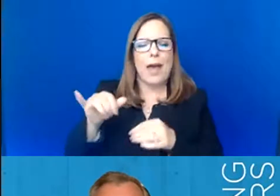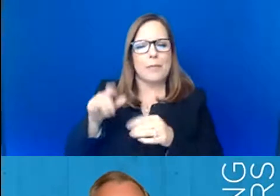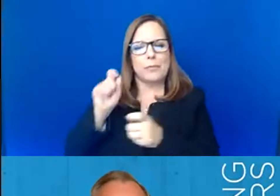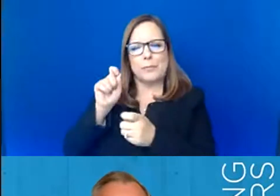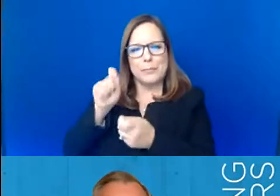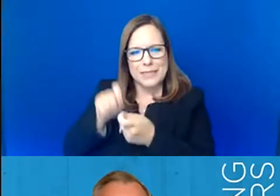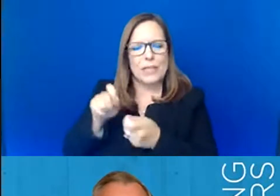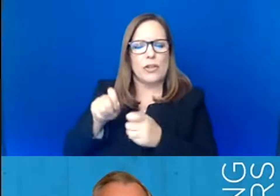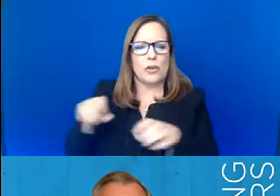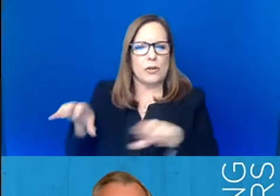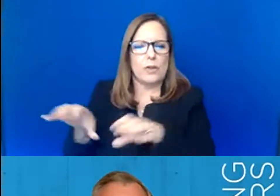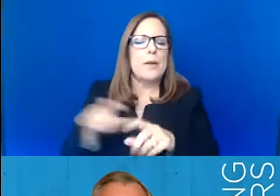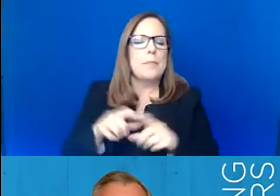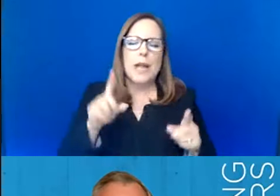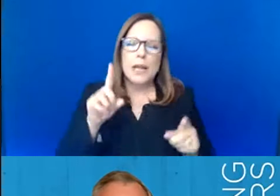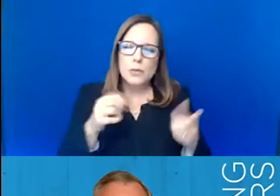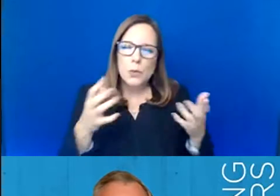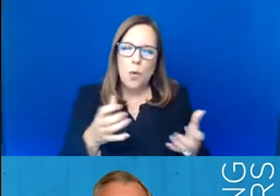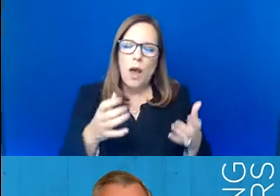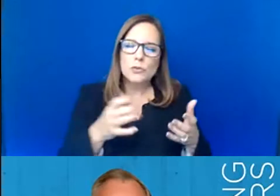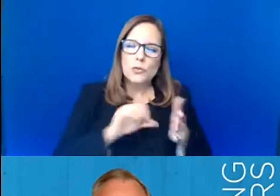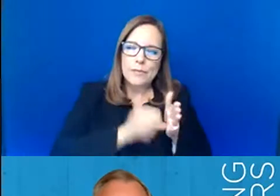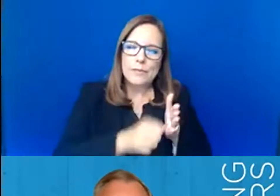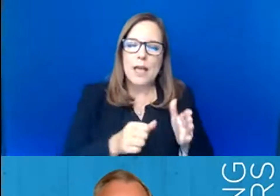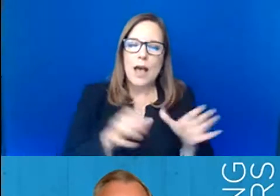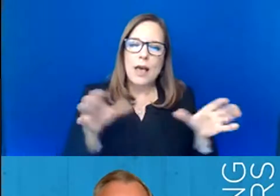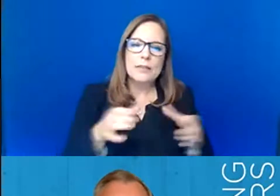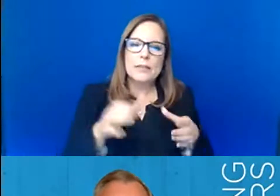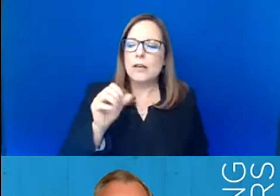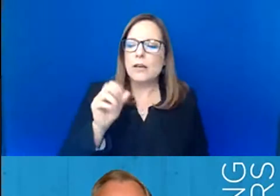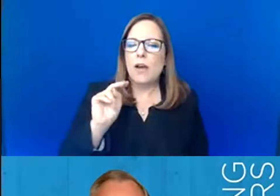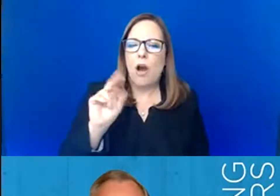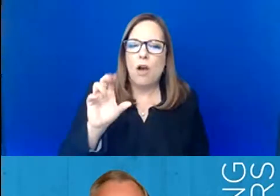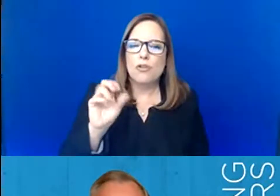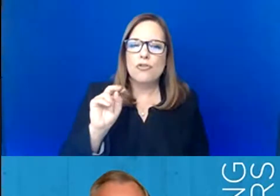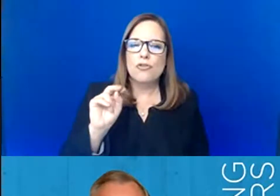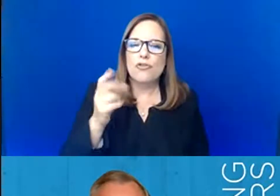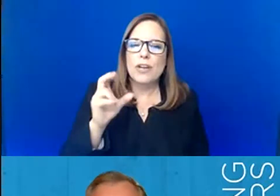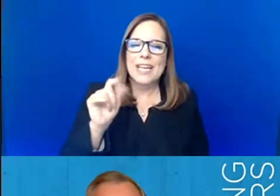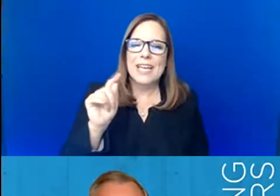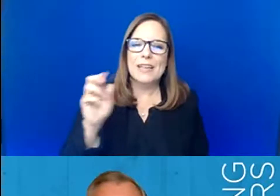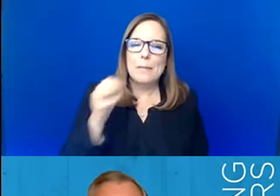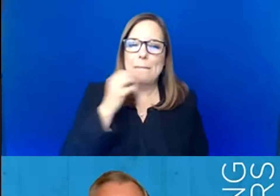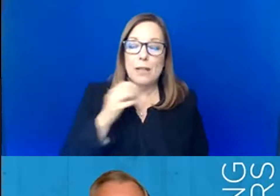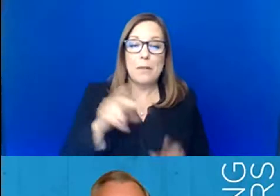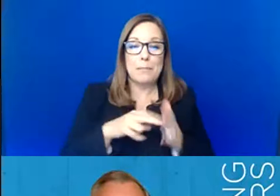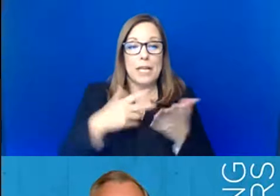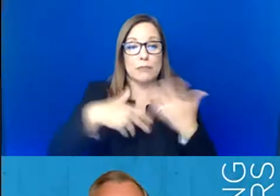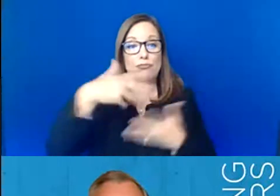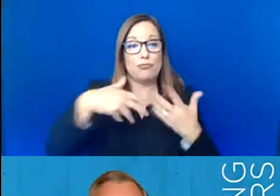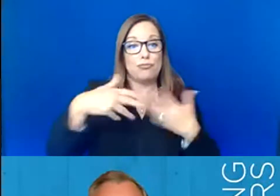the congregate meal program. The pandemic broke it when we had to shut everything down, virtually